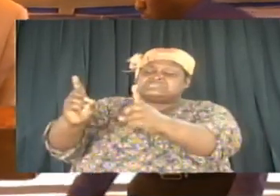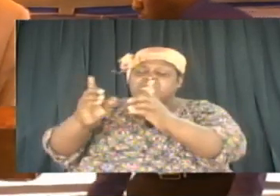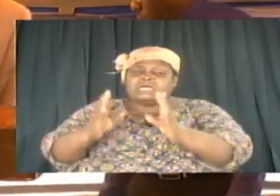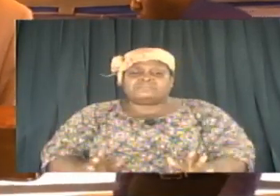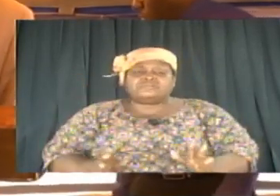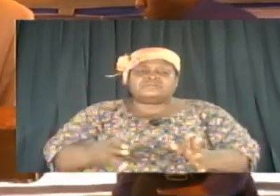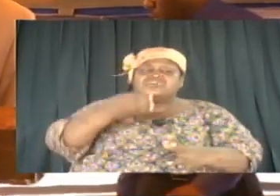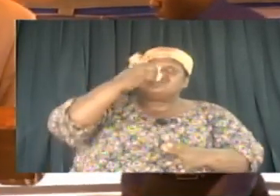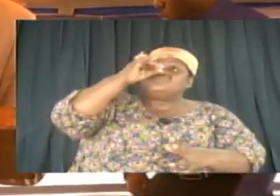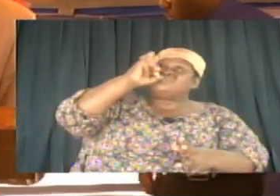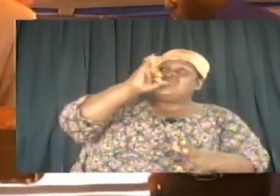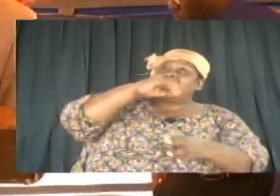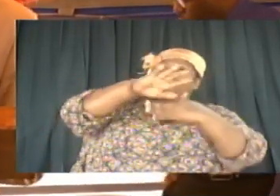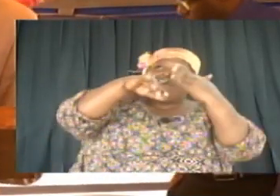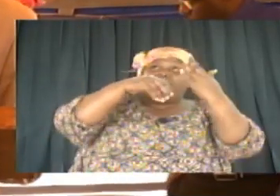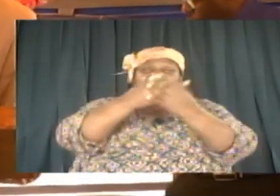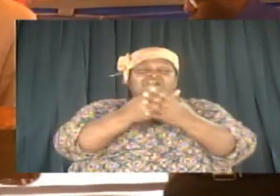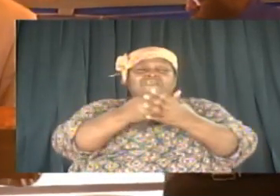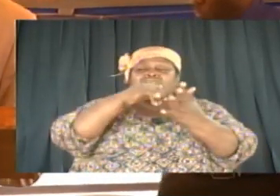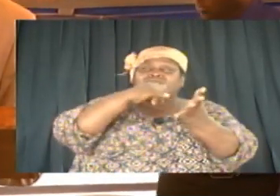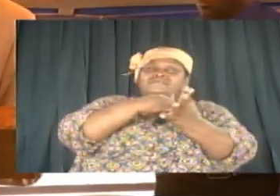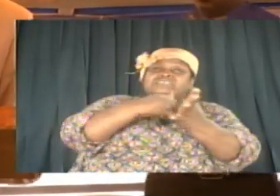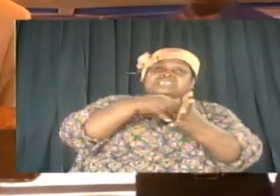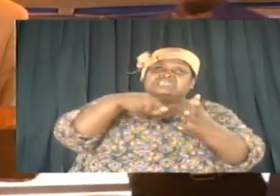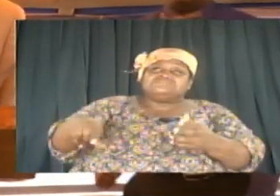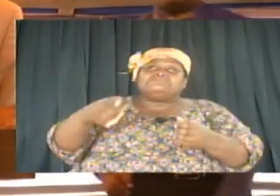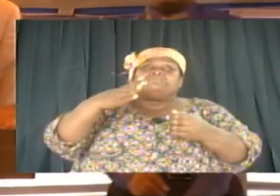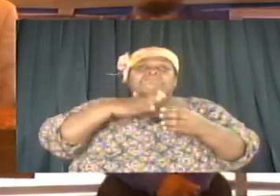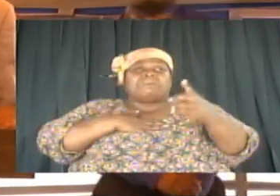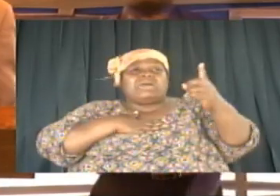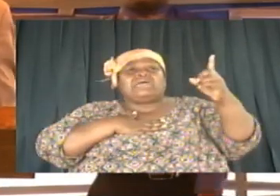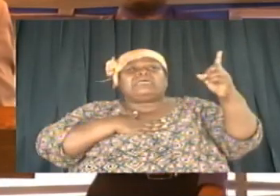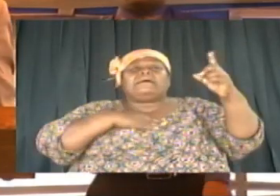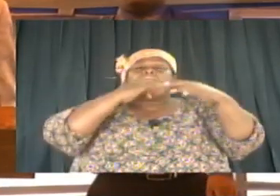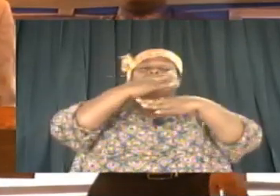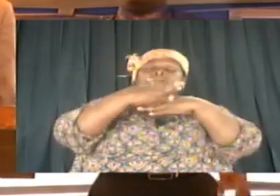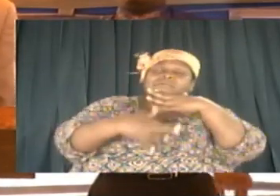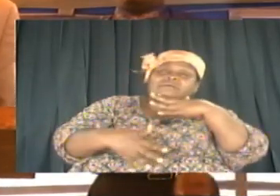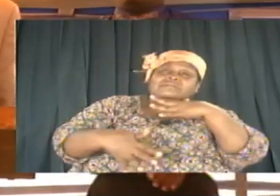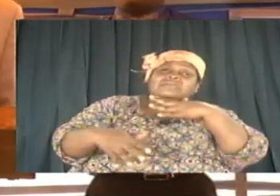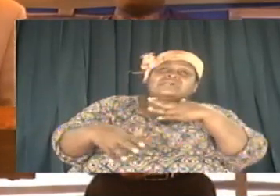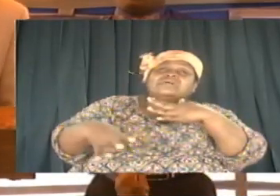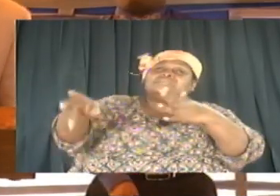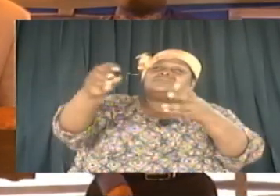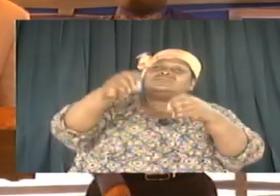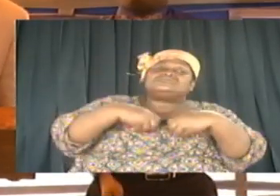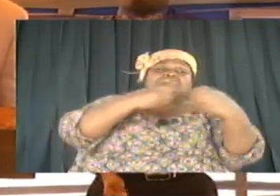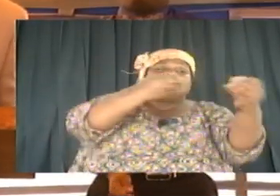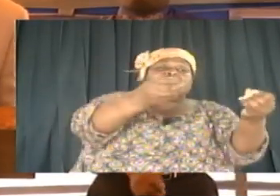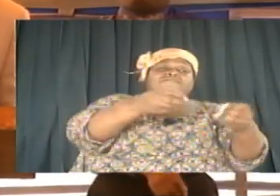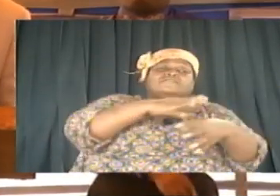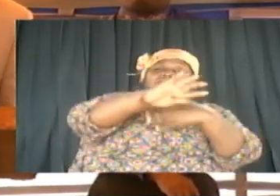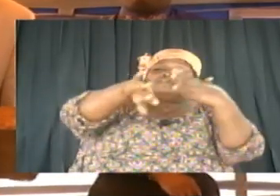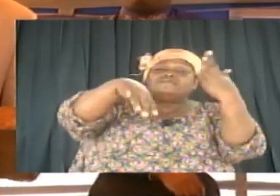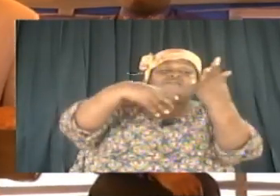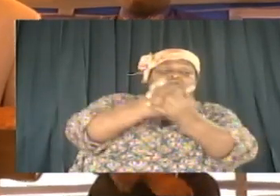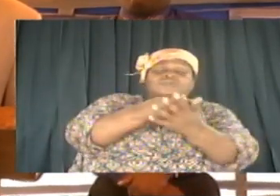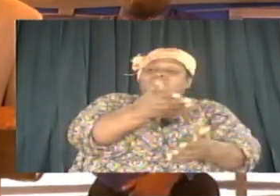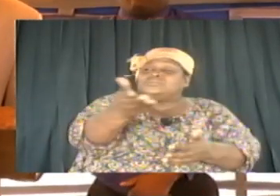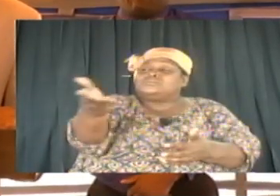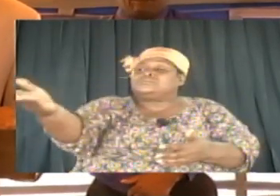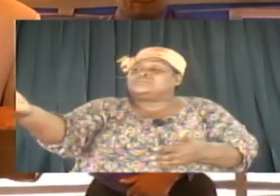is my blood of the New Testament, which is shed for many for the remission of sins. But I say unto